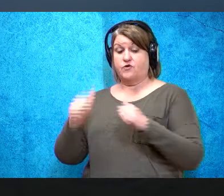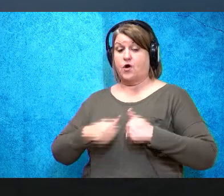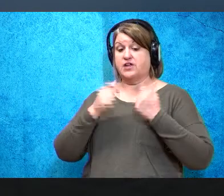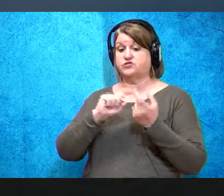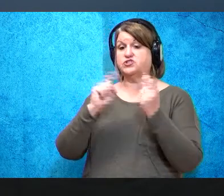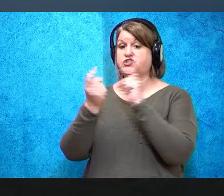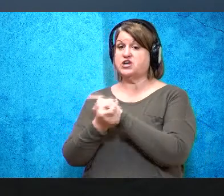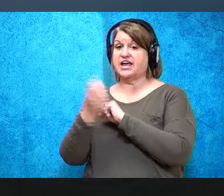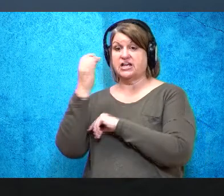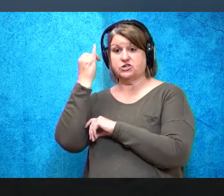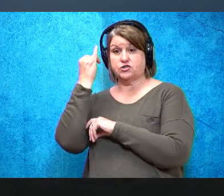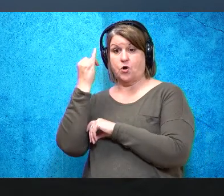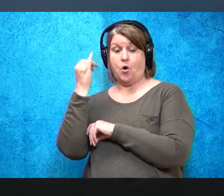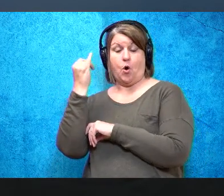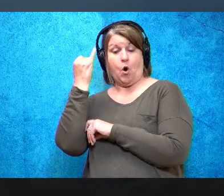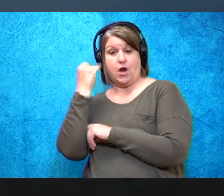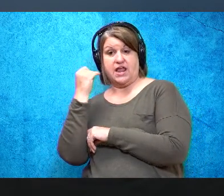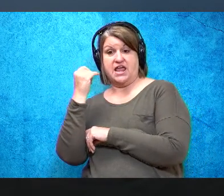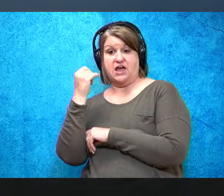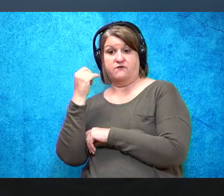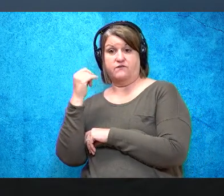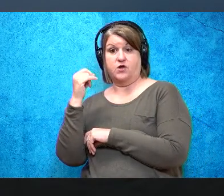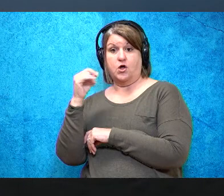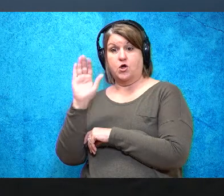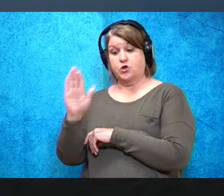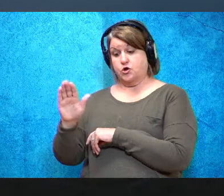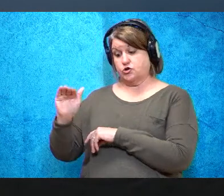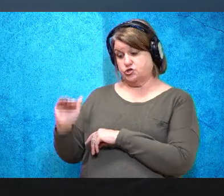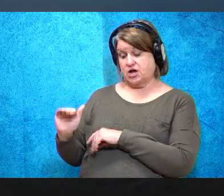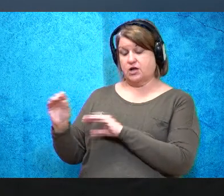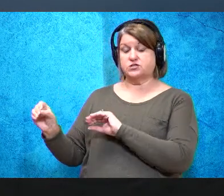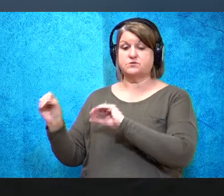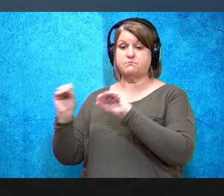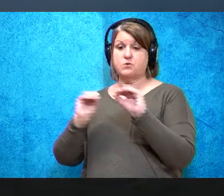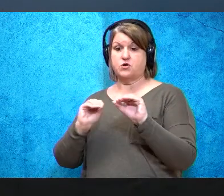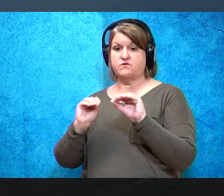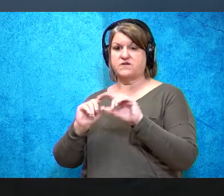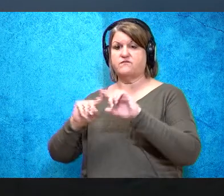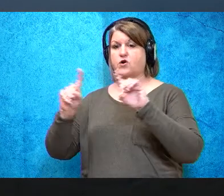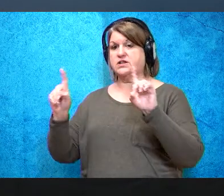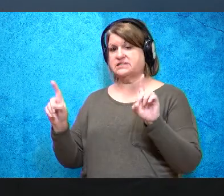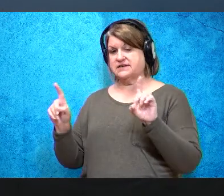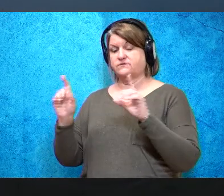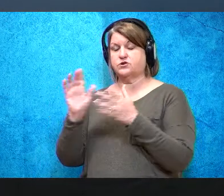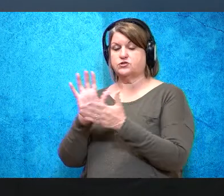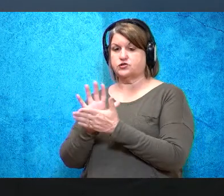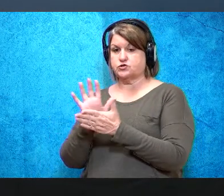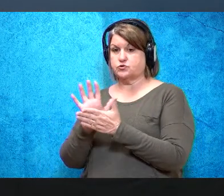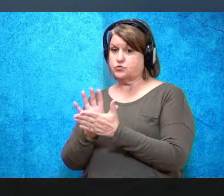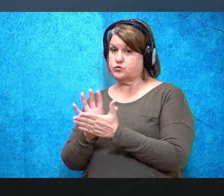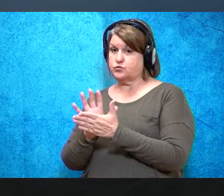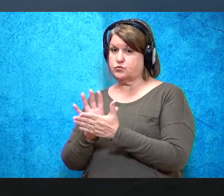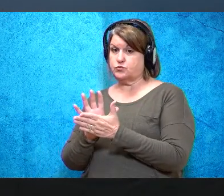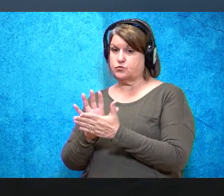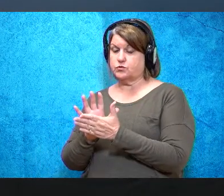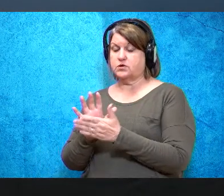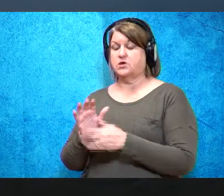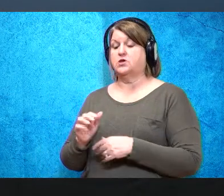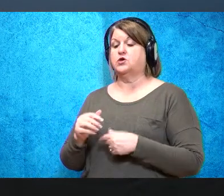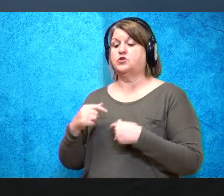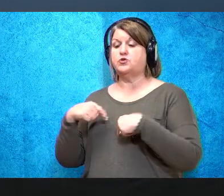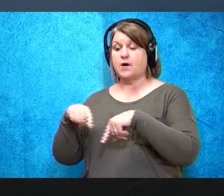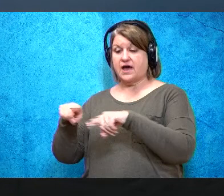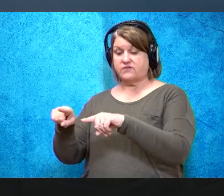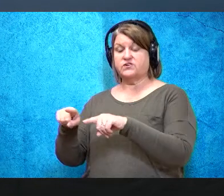is moving from one school to another for whatever reason, then you will have to go to your